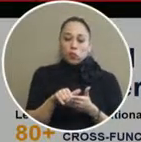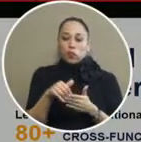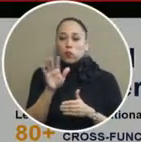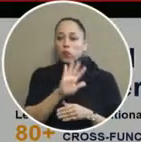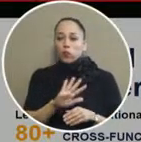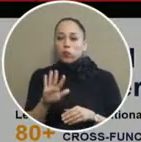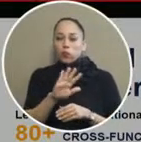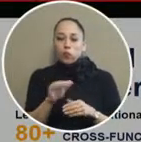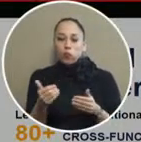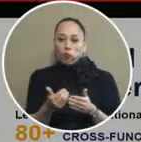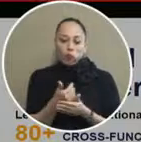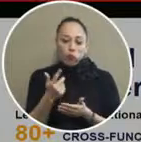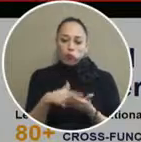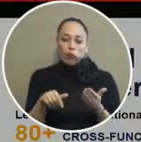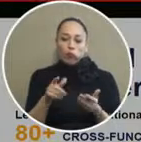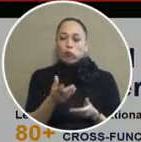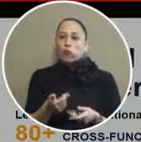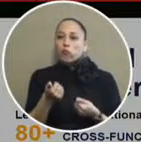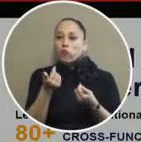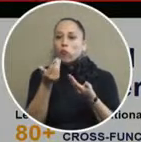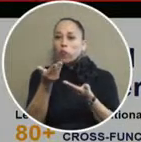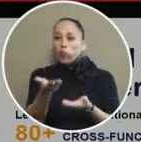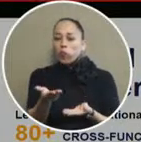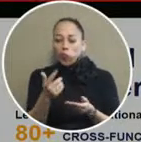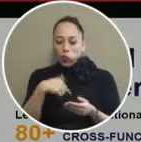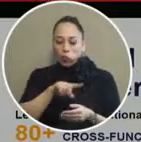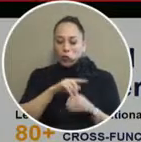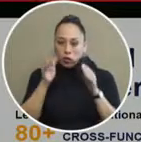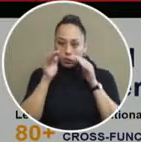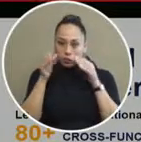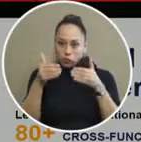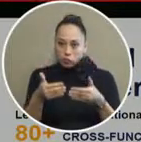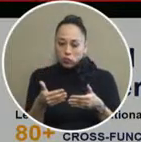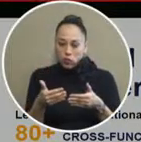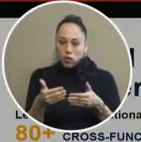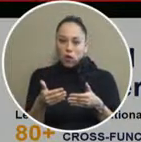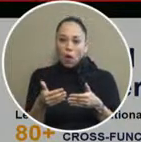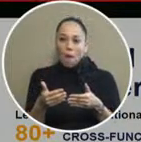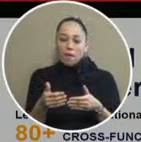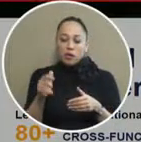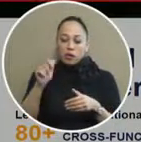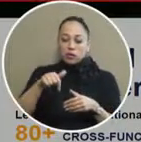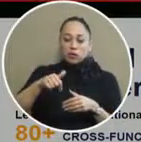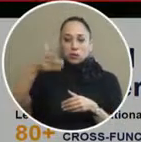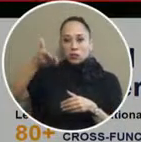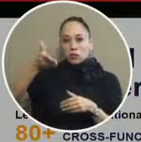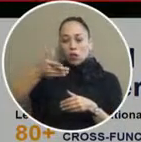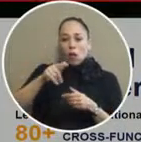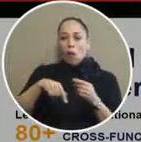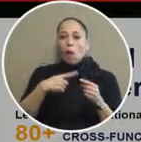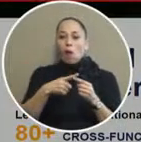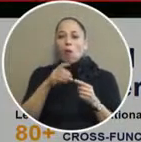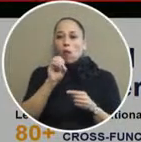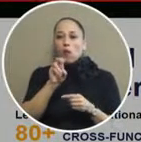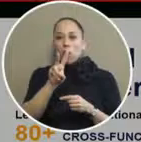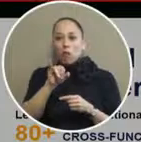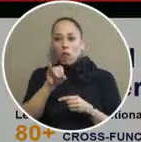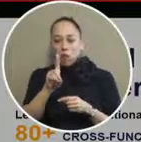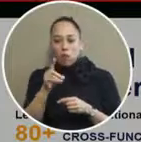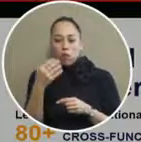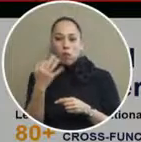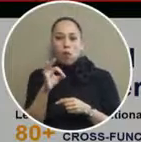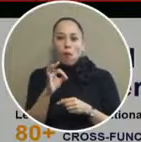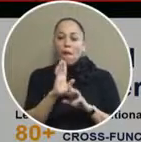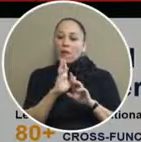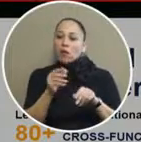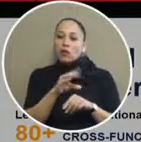the continuity of what's being provided, we're focused throughout this presentation in terms of COVID-19 response and recovery, but